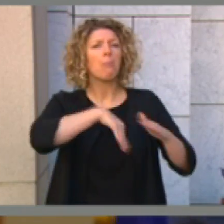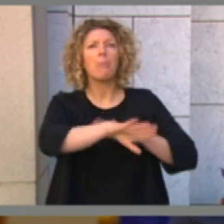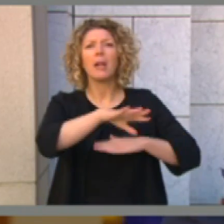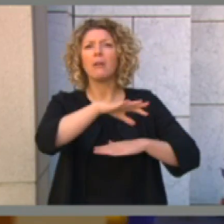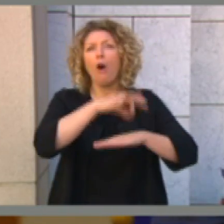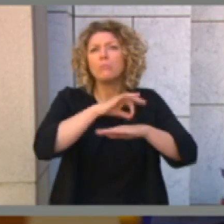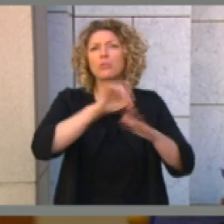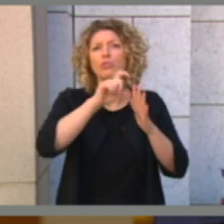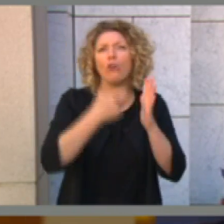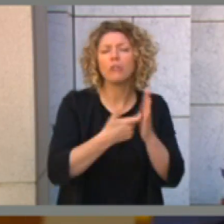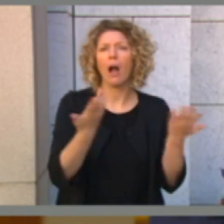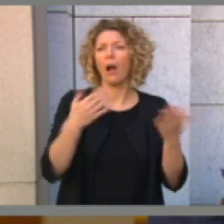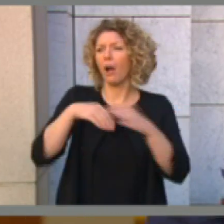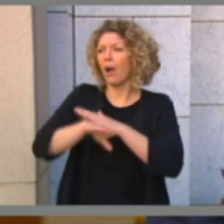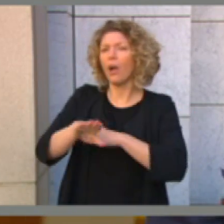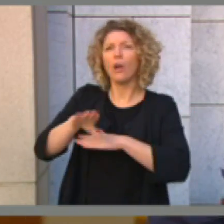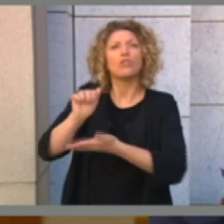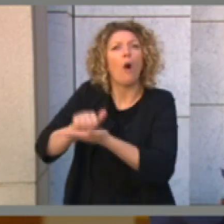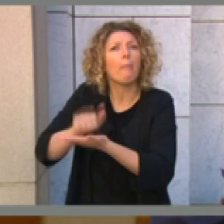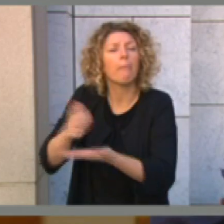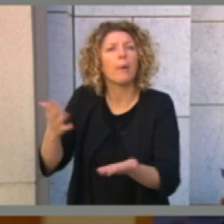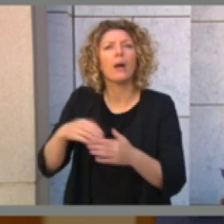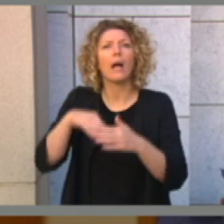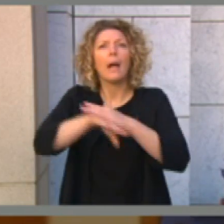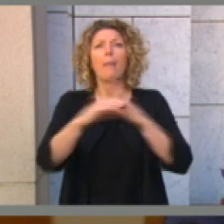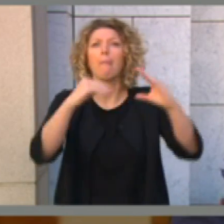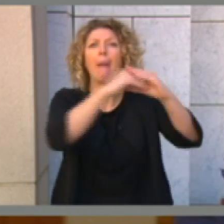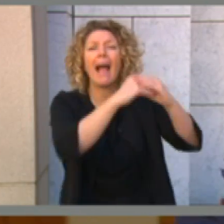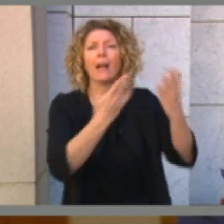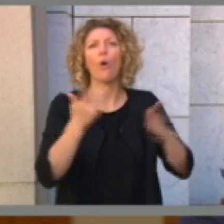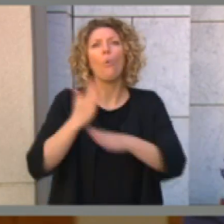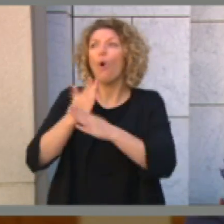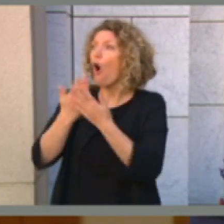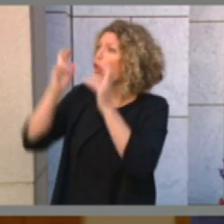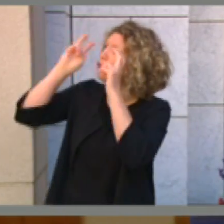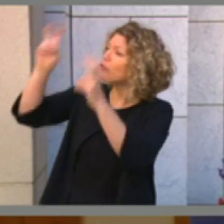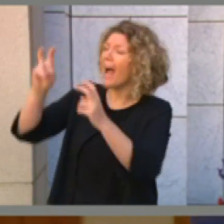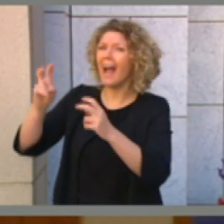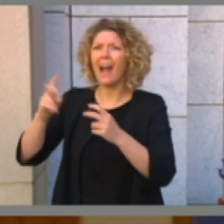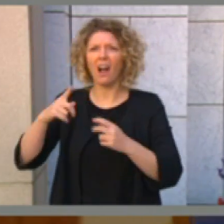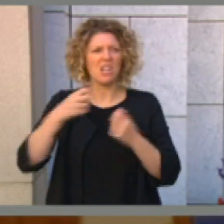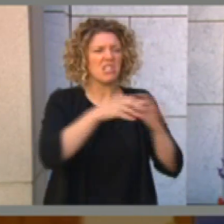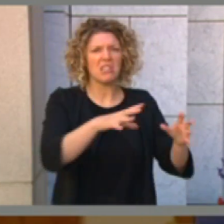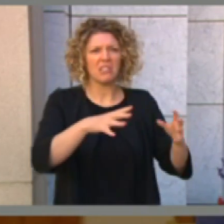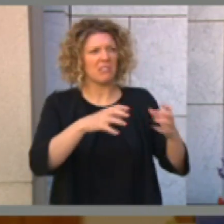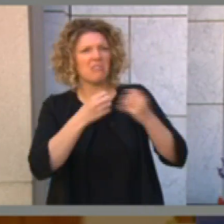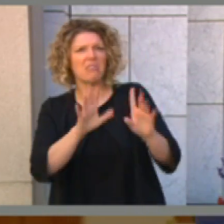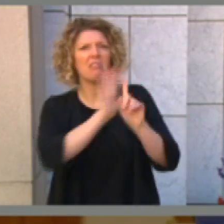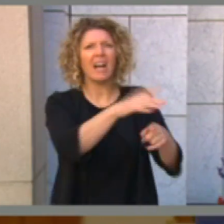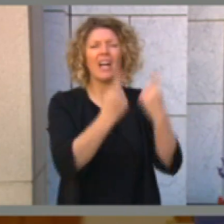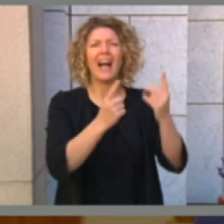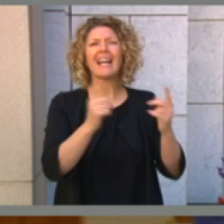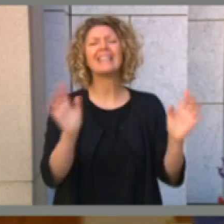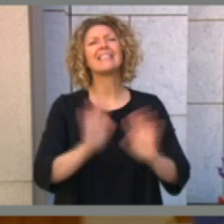they're in a shopping centre, whether they're at a bank, whether they're at a train station, Everybody is doing their best. So